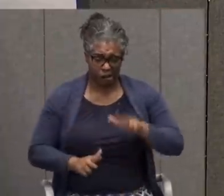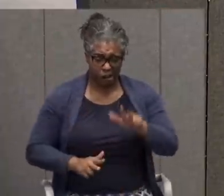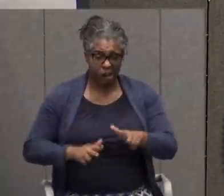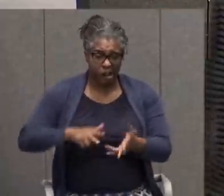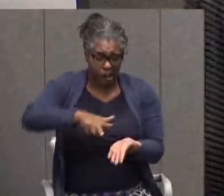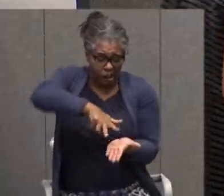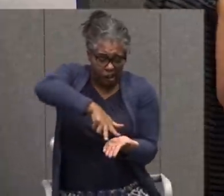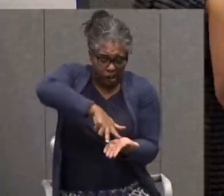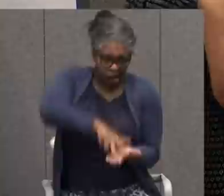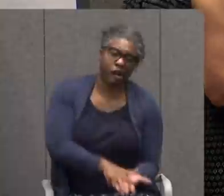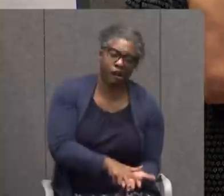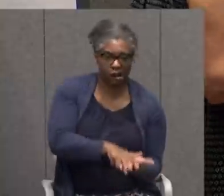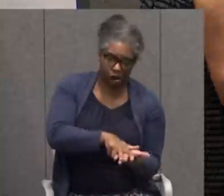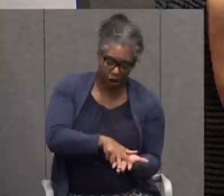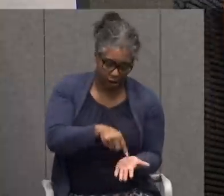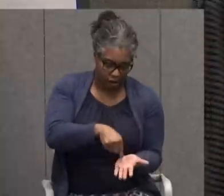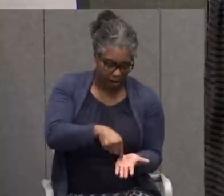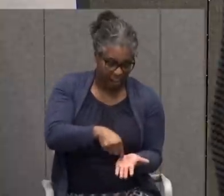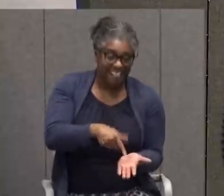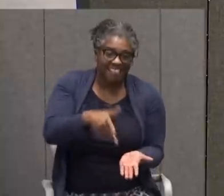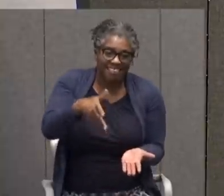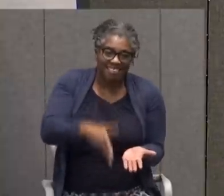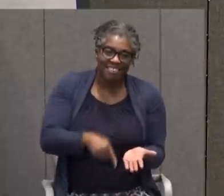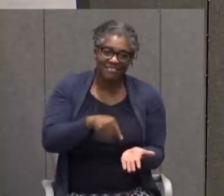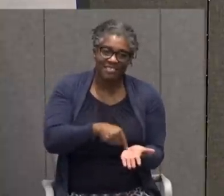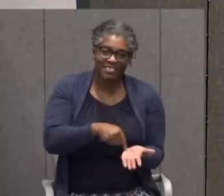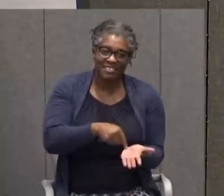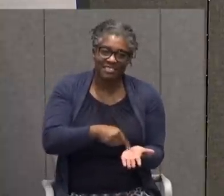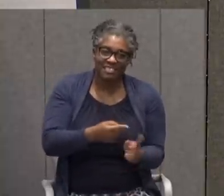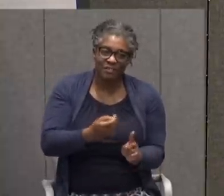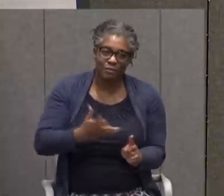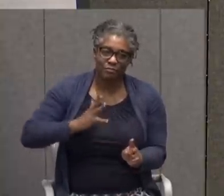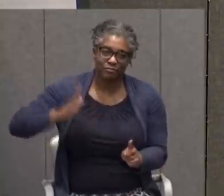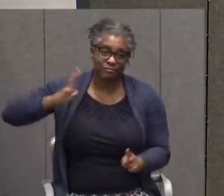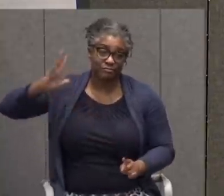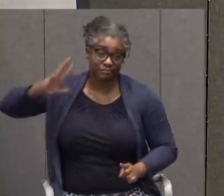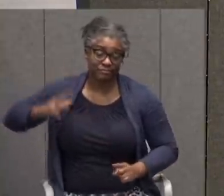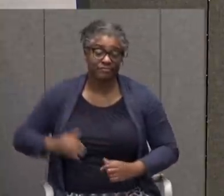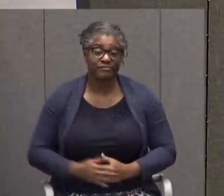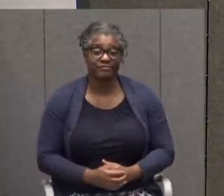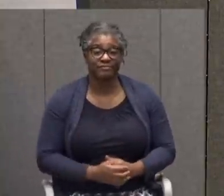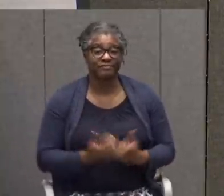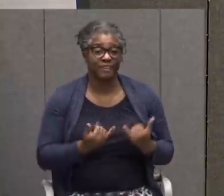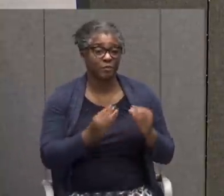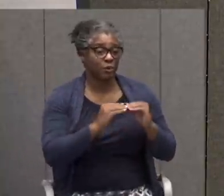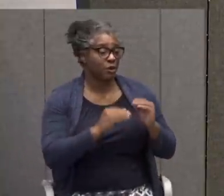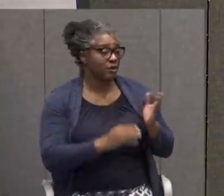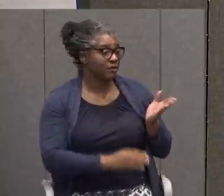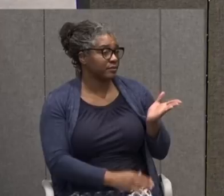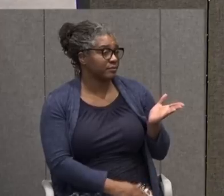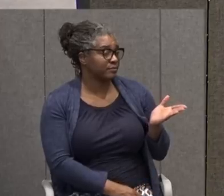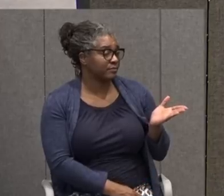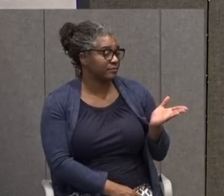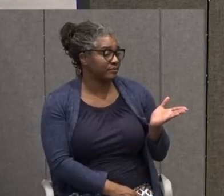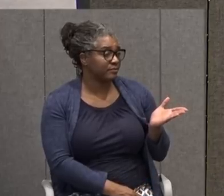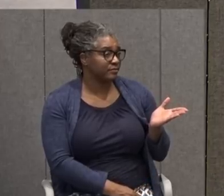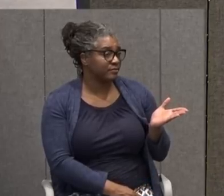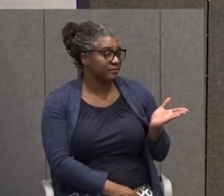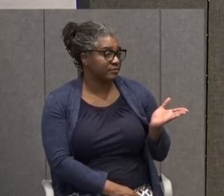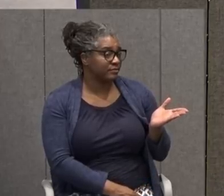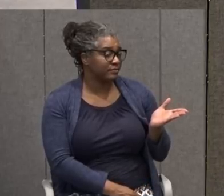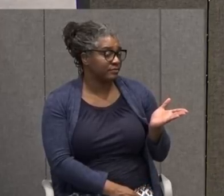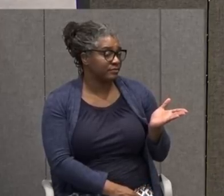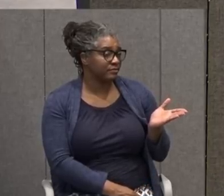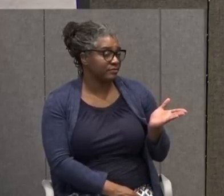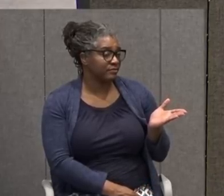than you think you do about this. All right, let's keep going. This is a great way to learn